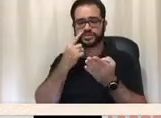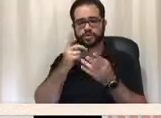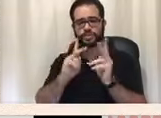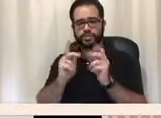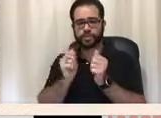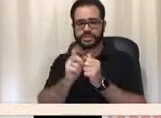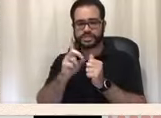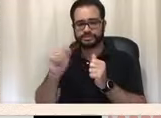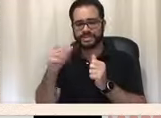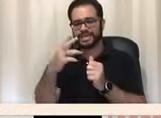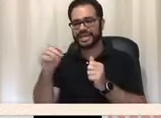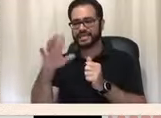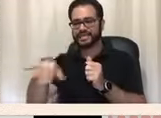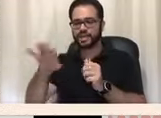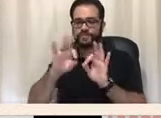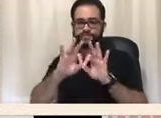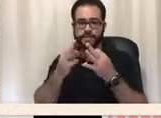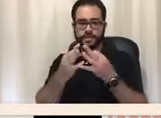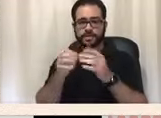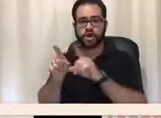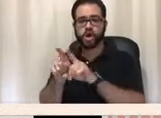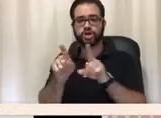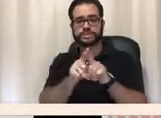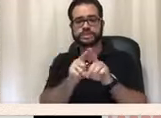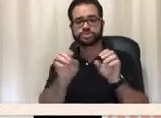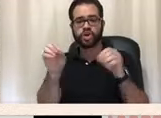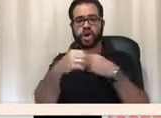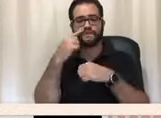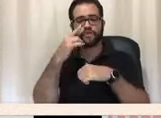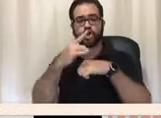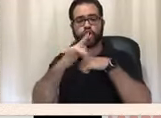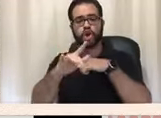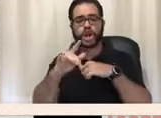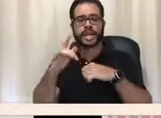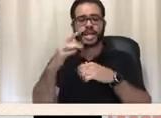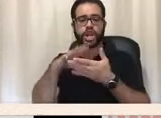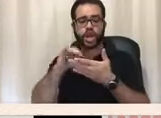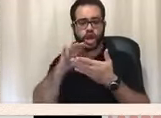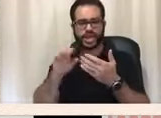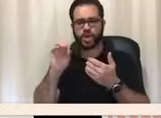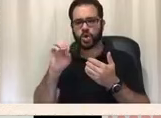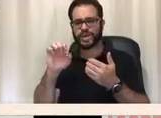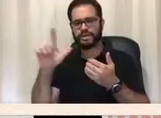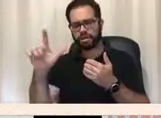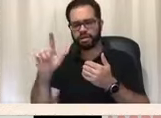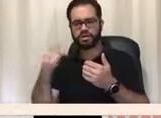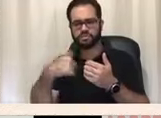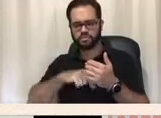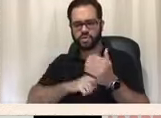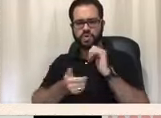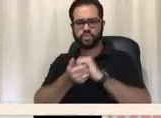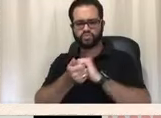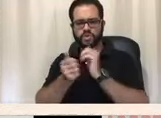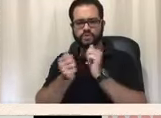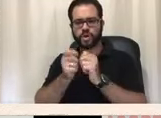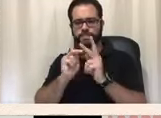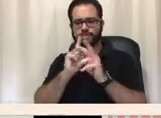the Office of Early Learning is something, some of our partners that we work with closely for our pre-K kiddos.